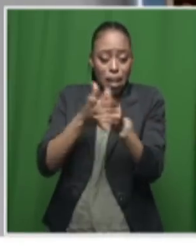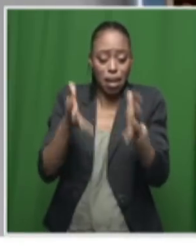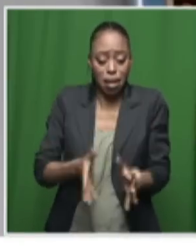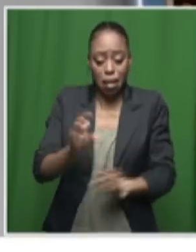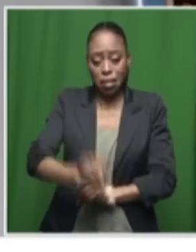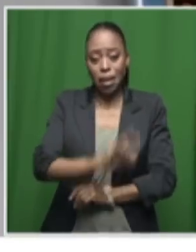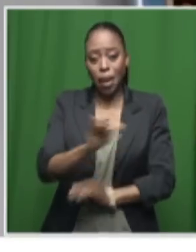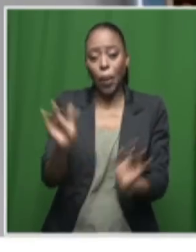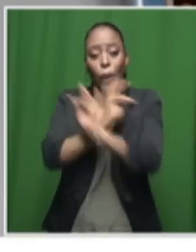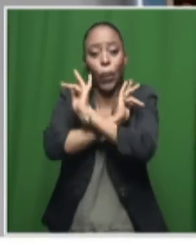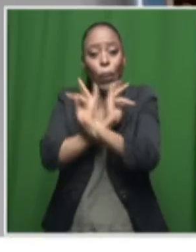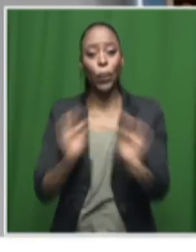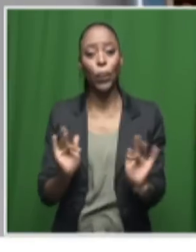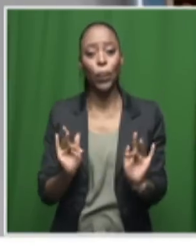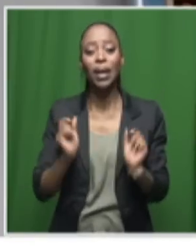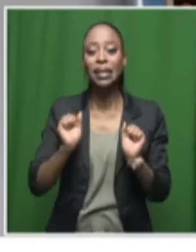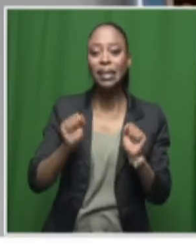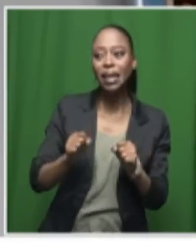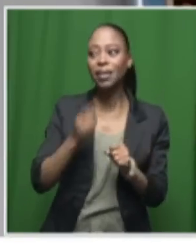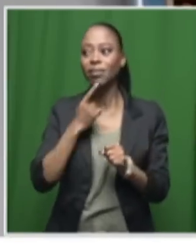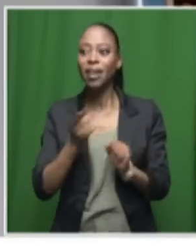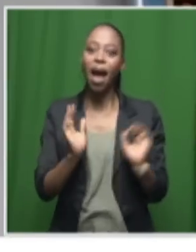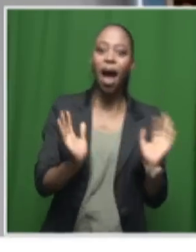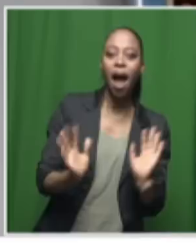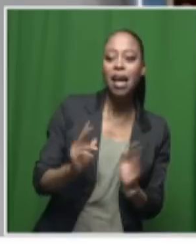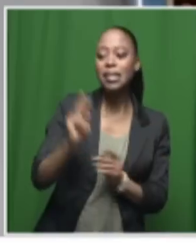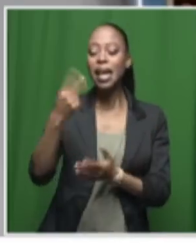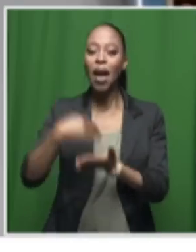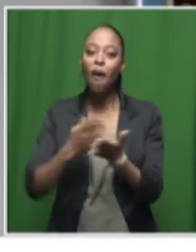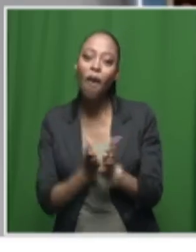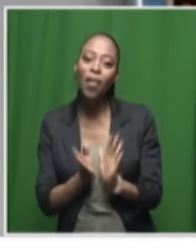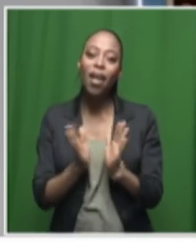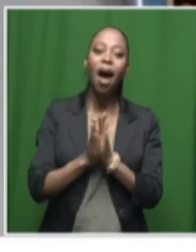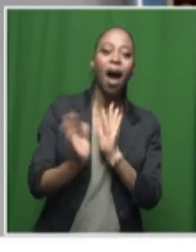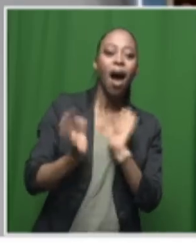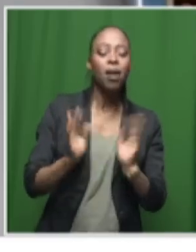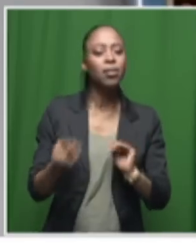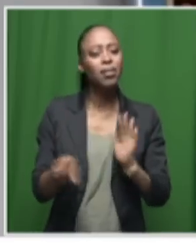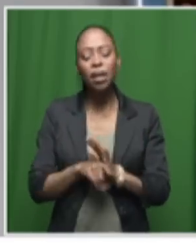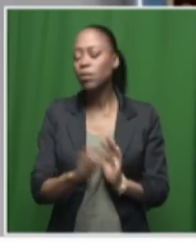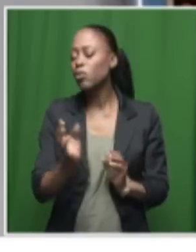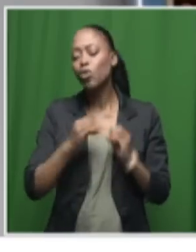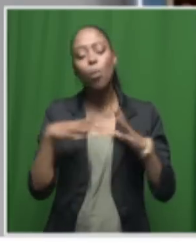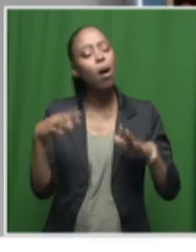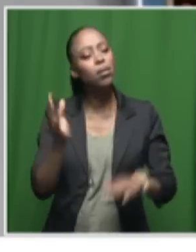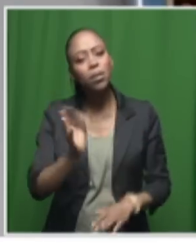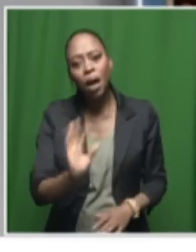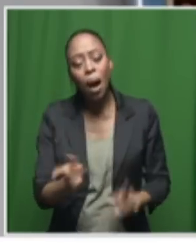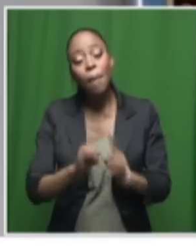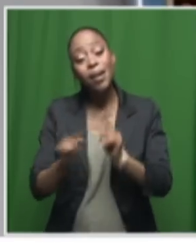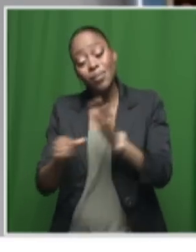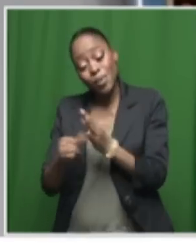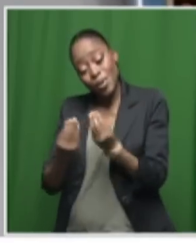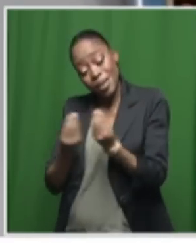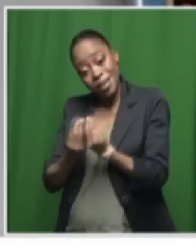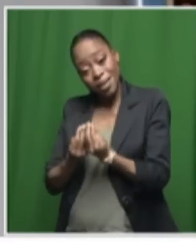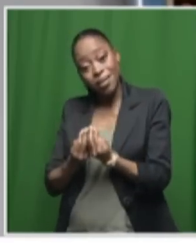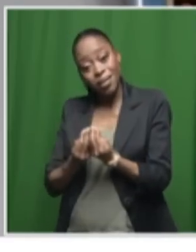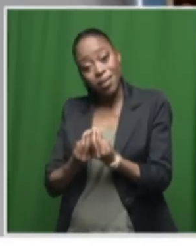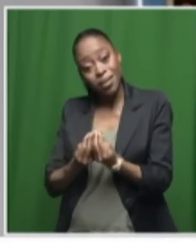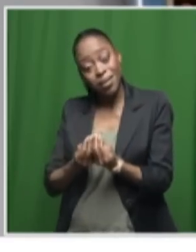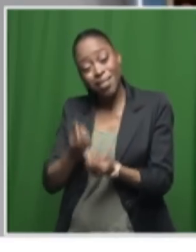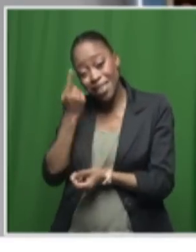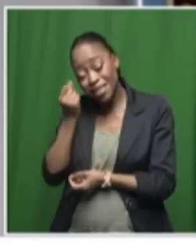that's, we keep on putting the emphasis on the second quarter. It was a negative quarter. But again, I think more importantly, if we really want